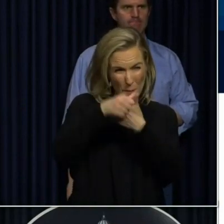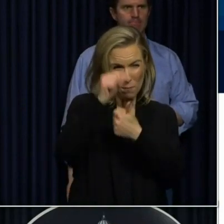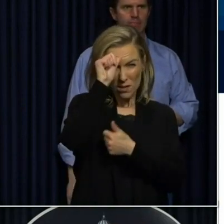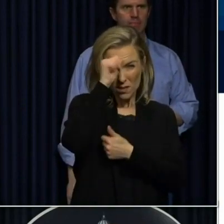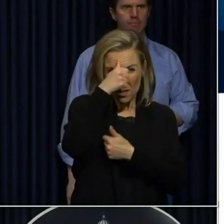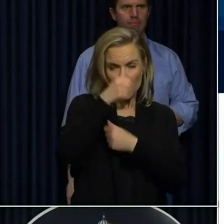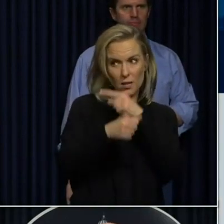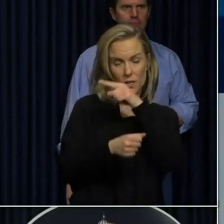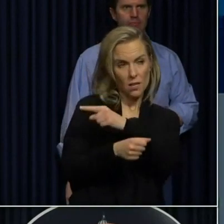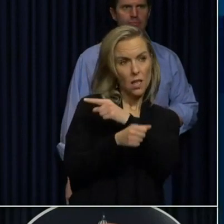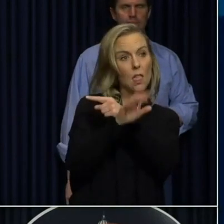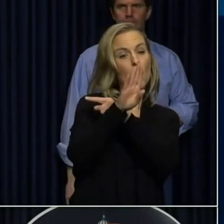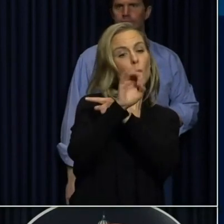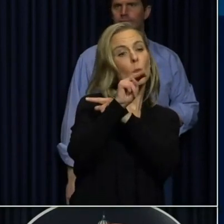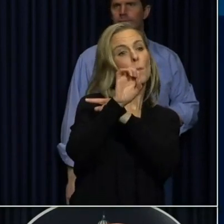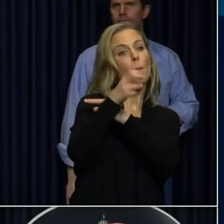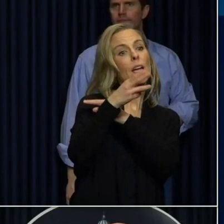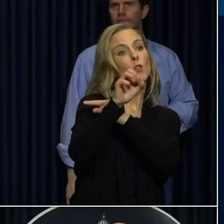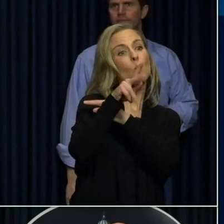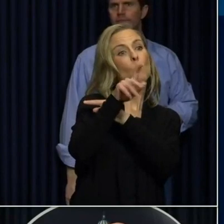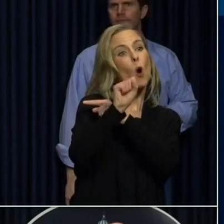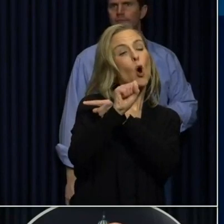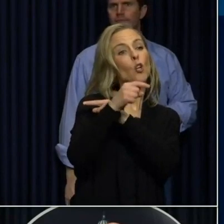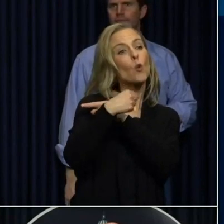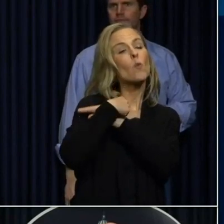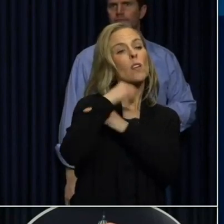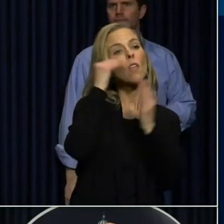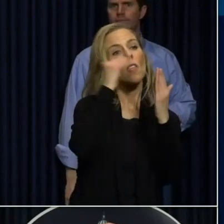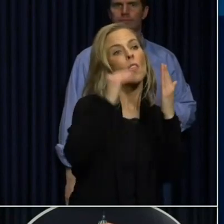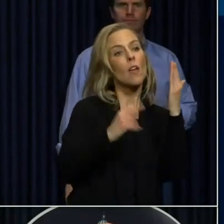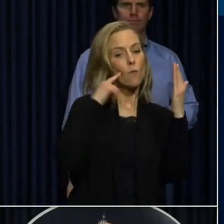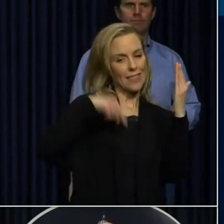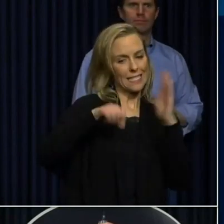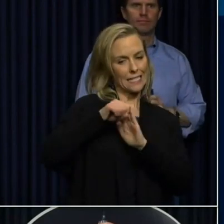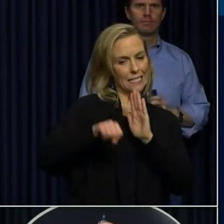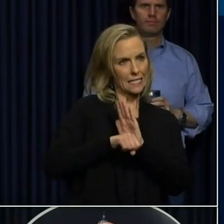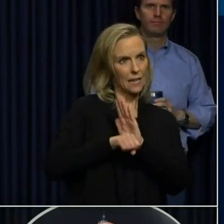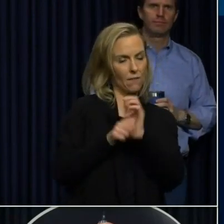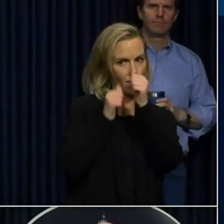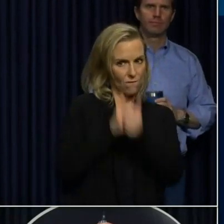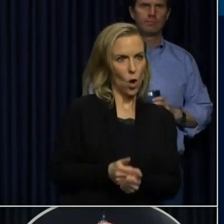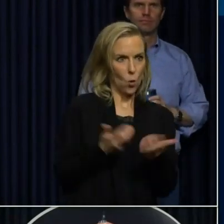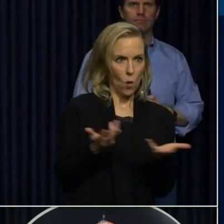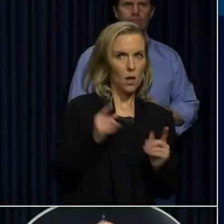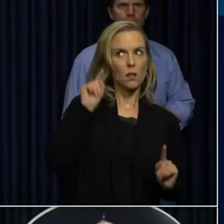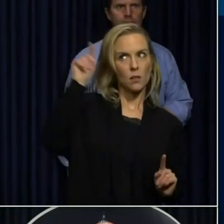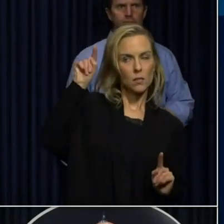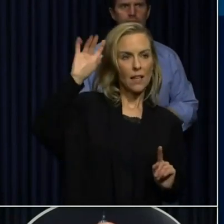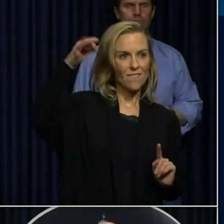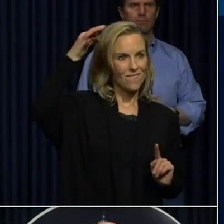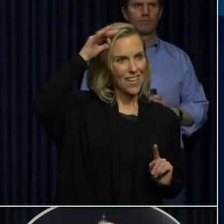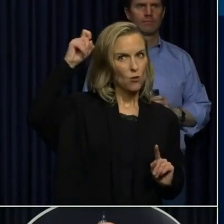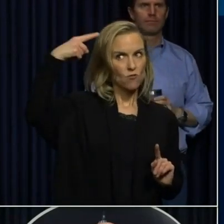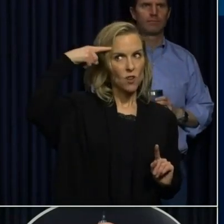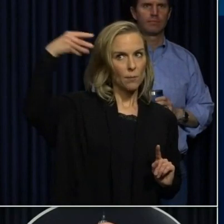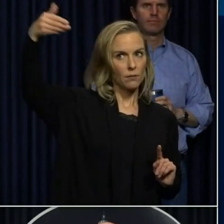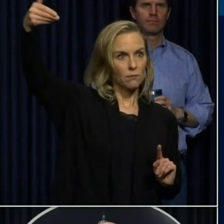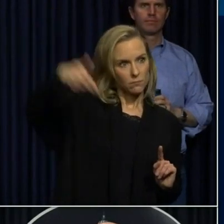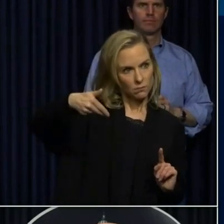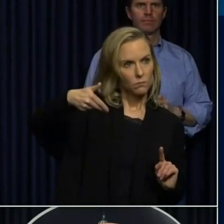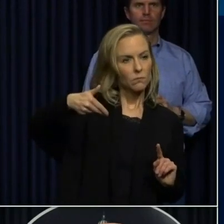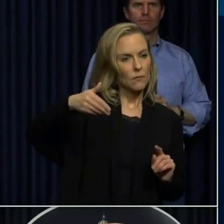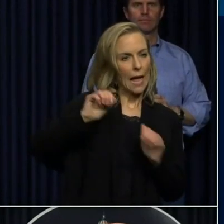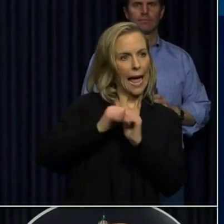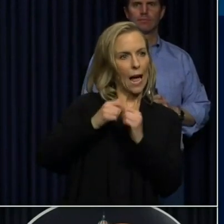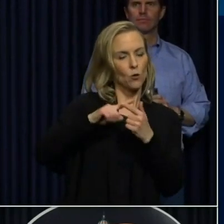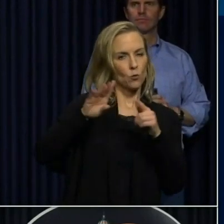the benchmarks that we selected for the state are directly in line with what the federal government has proposed for their plan to